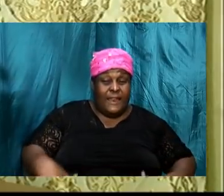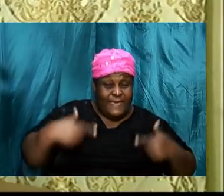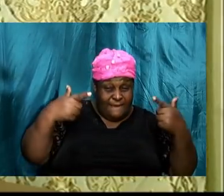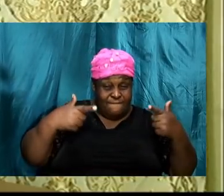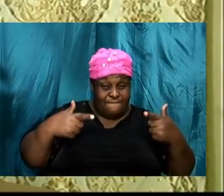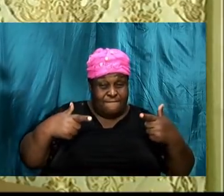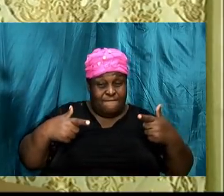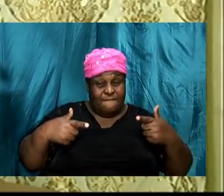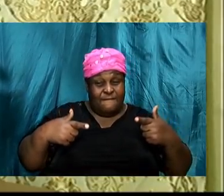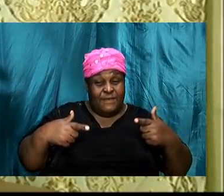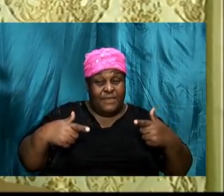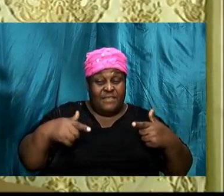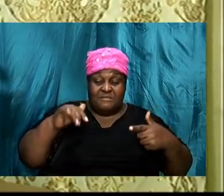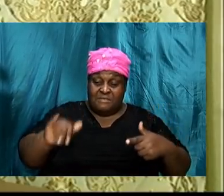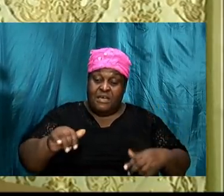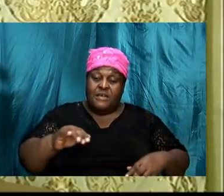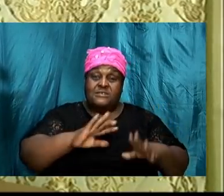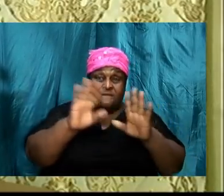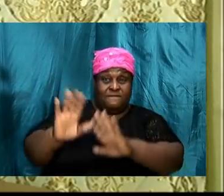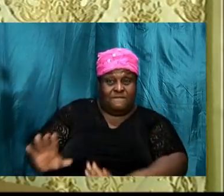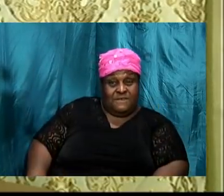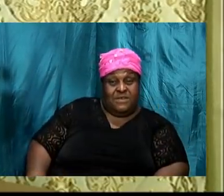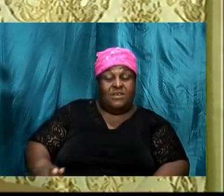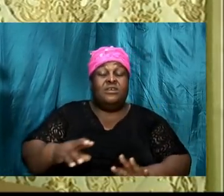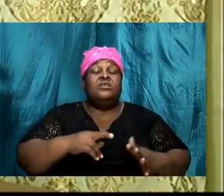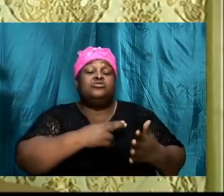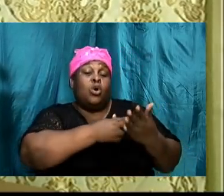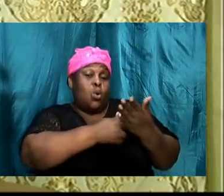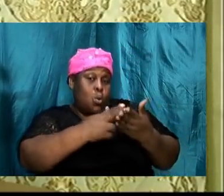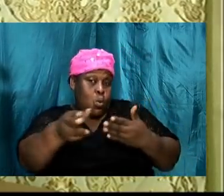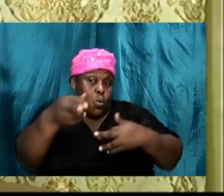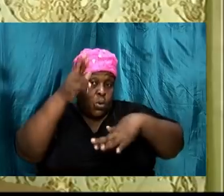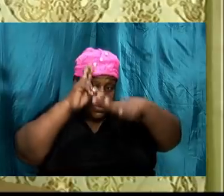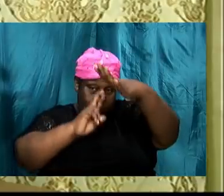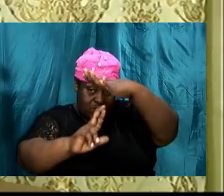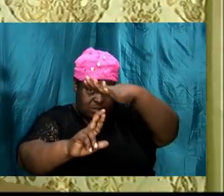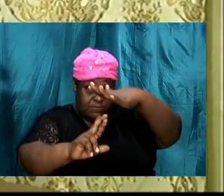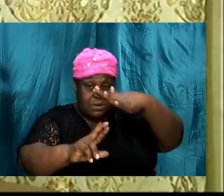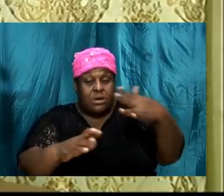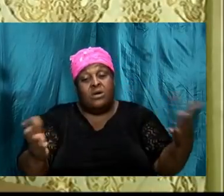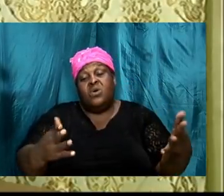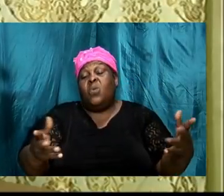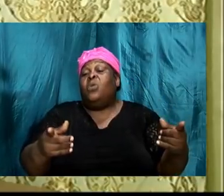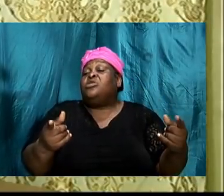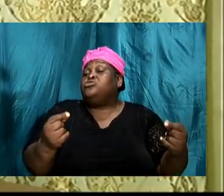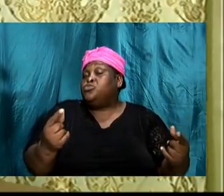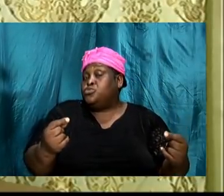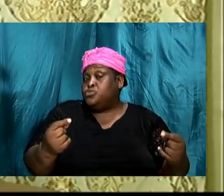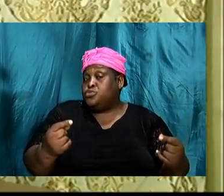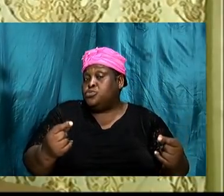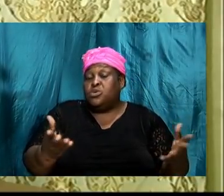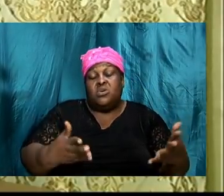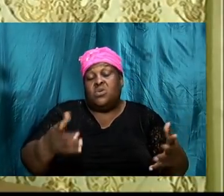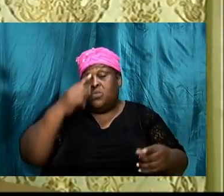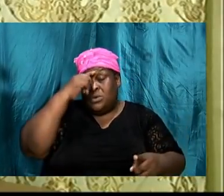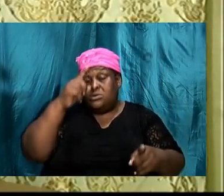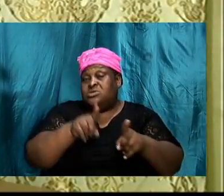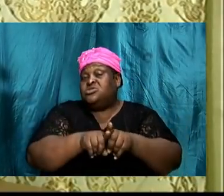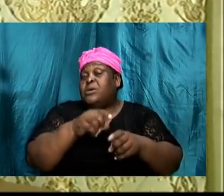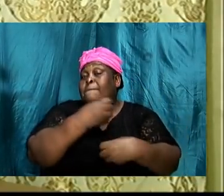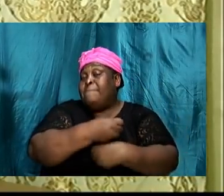respect. Respect to make sure that whatever we do, whatever decisions we make,